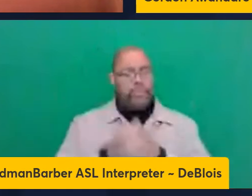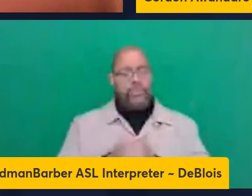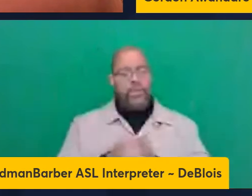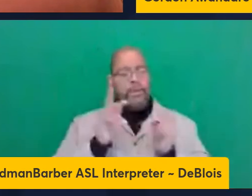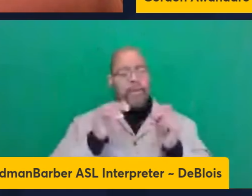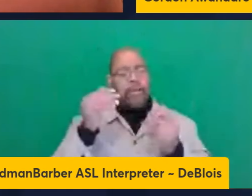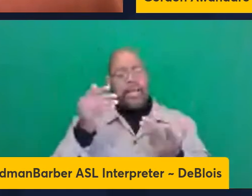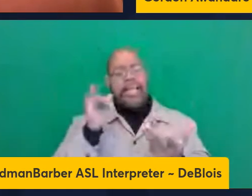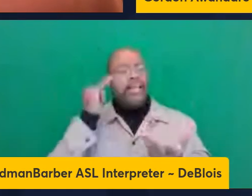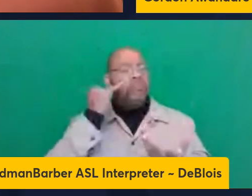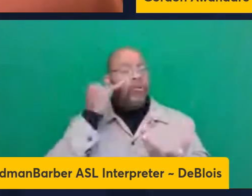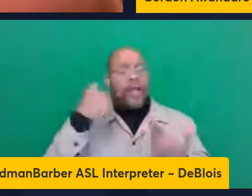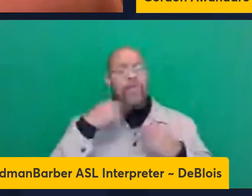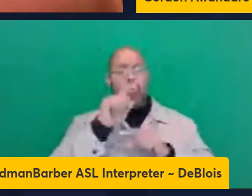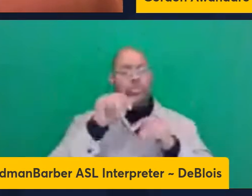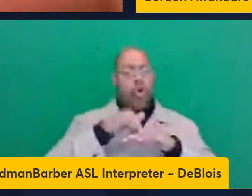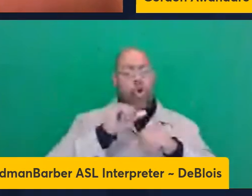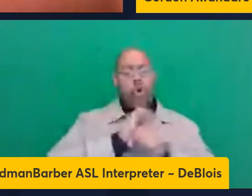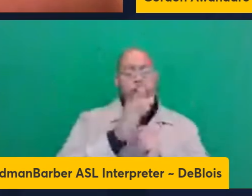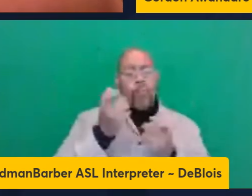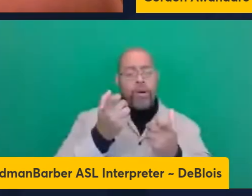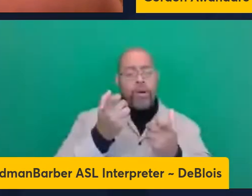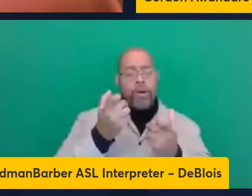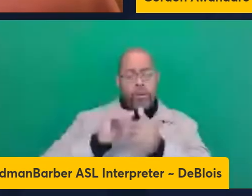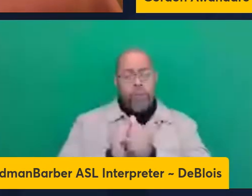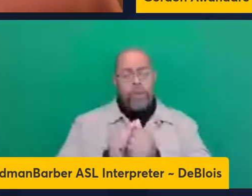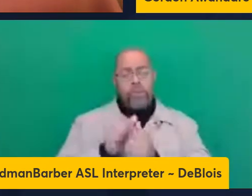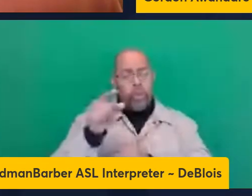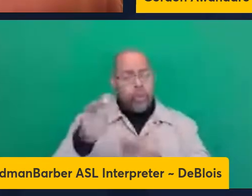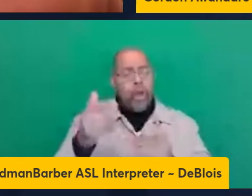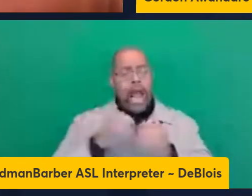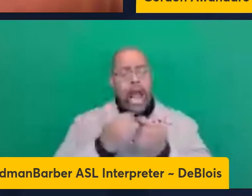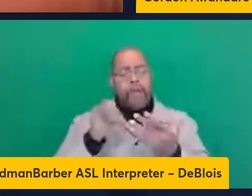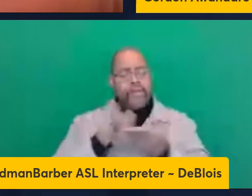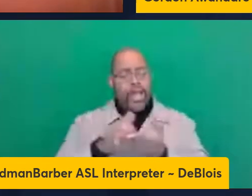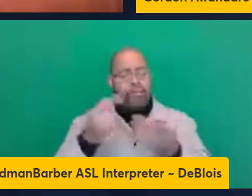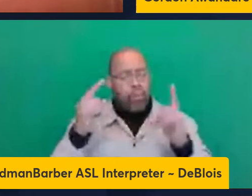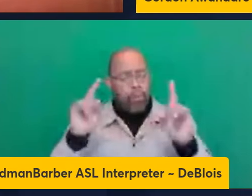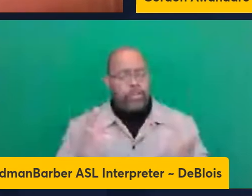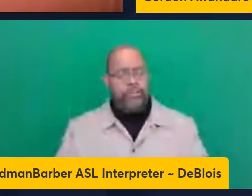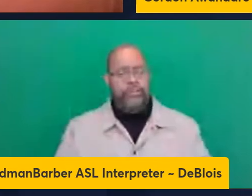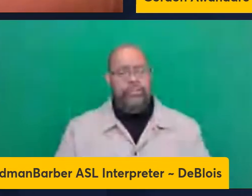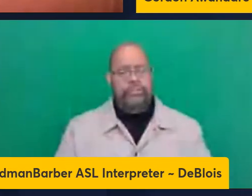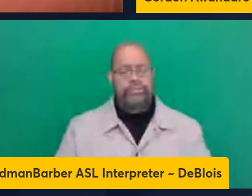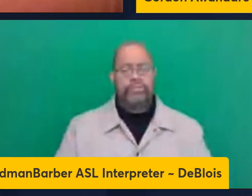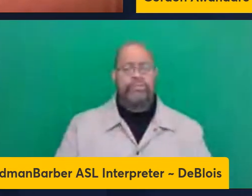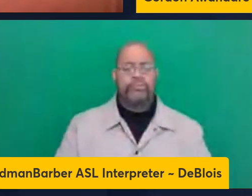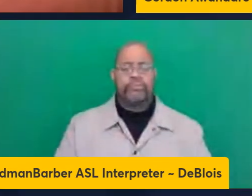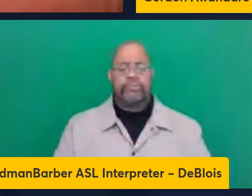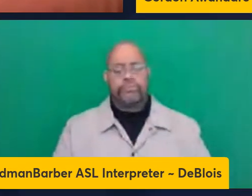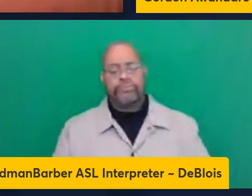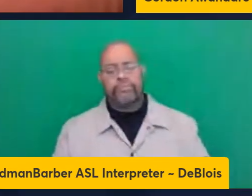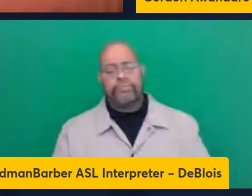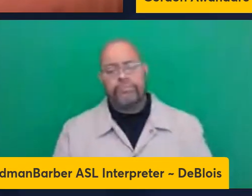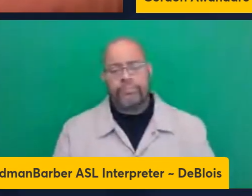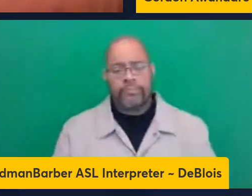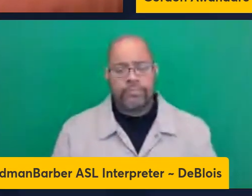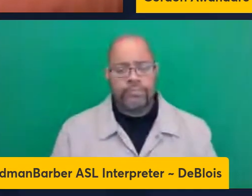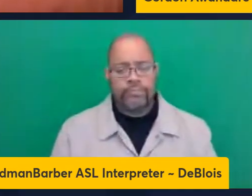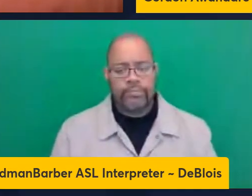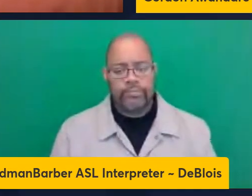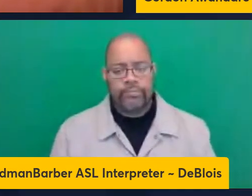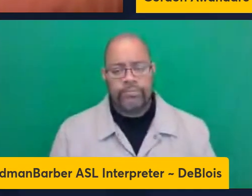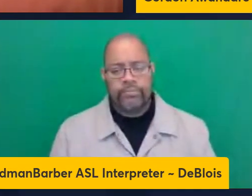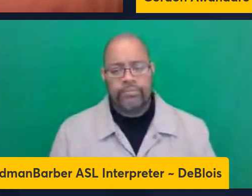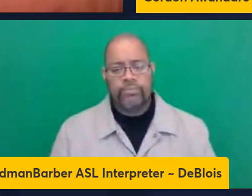let's say they have a question on COVID, they want to collaborate with Workbig. Like, how would this work practically?